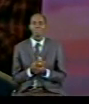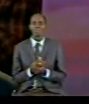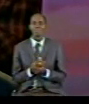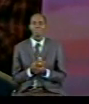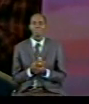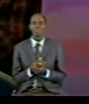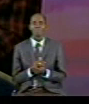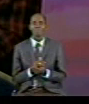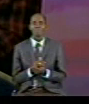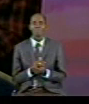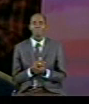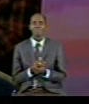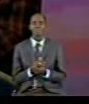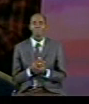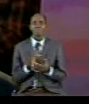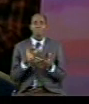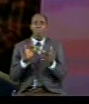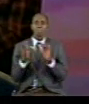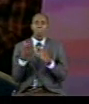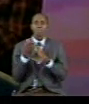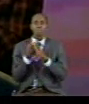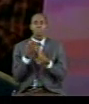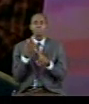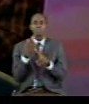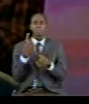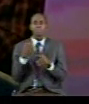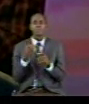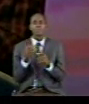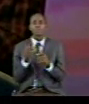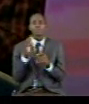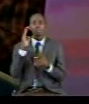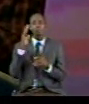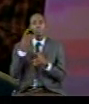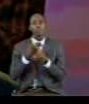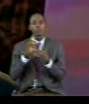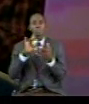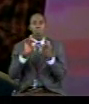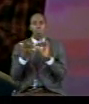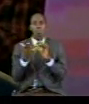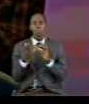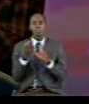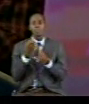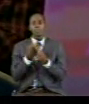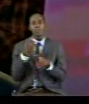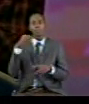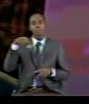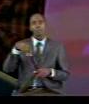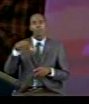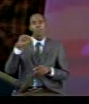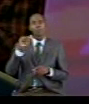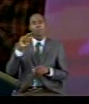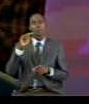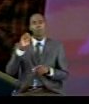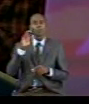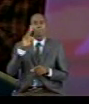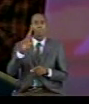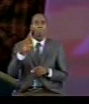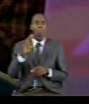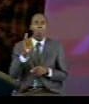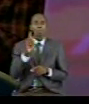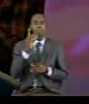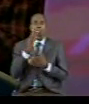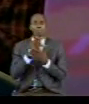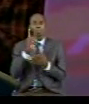Let's take the testimonies online. We'll take you to Qatar, where Gaius A. wrote that he had